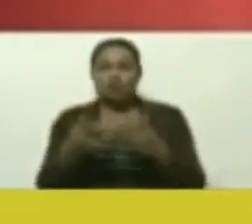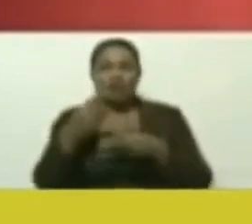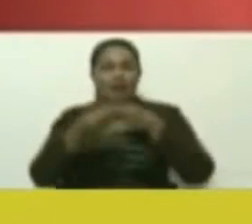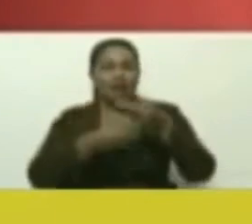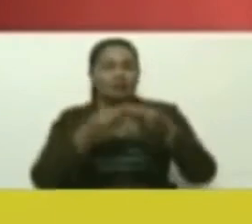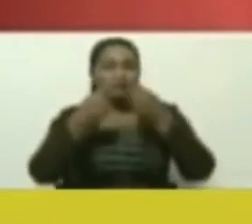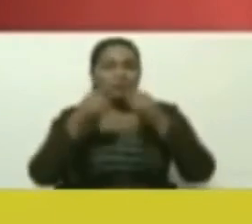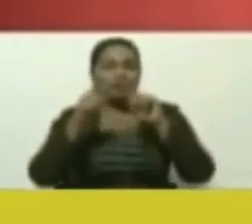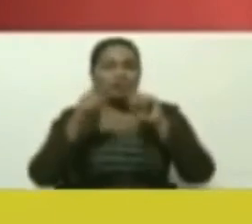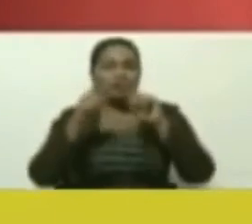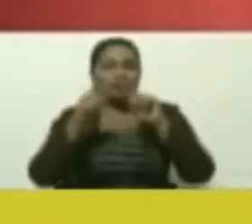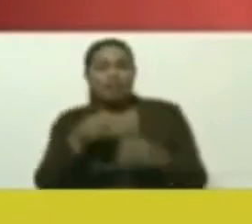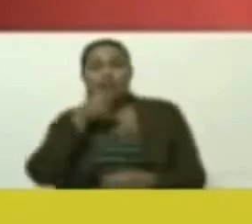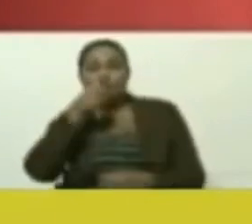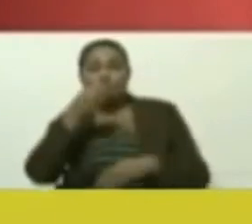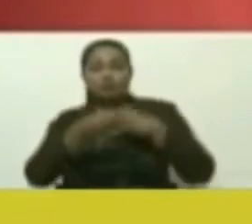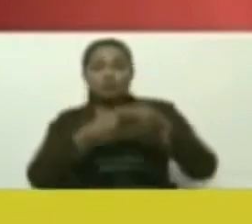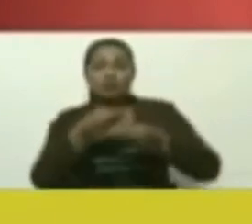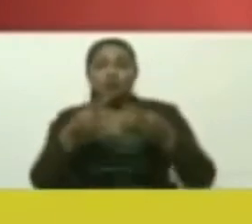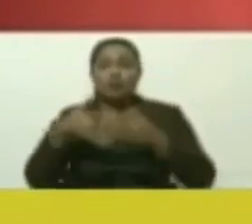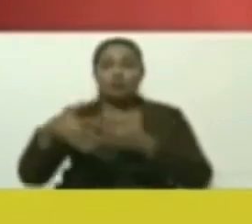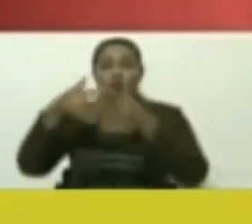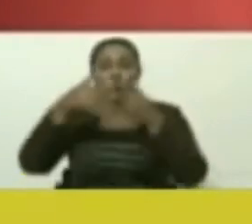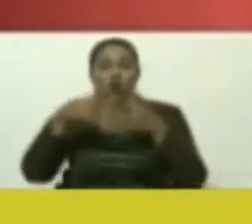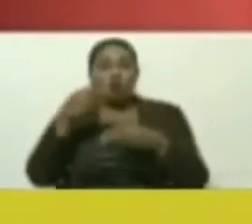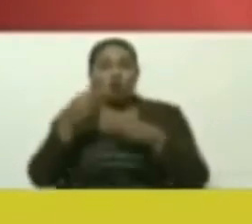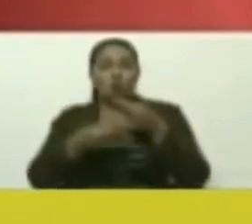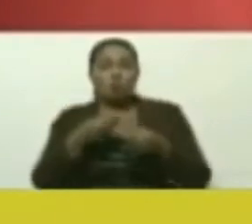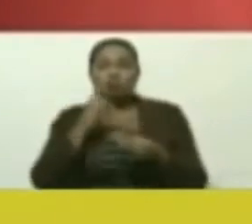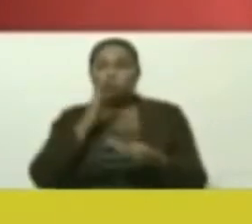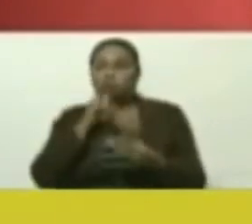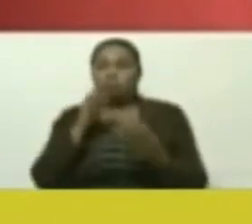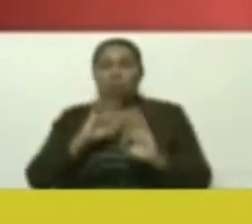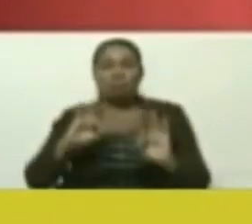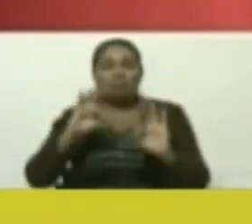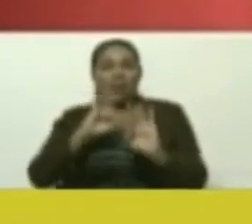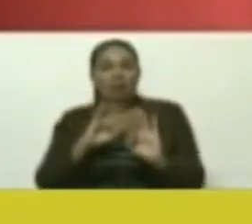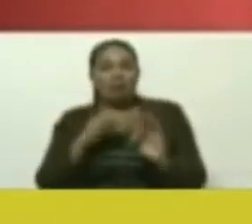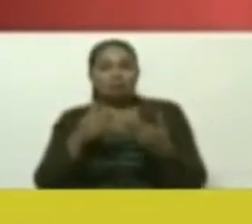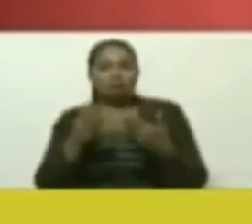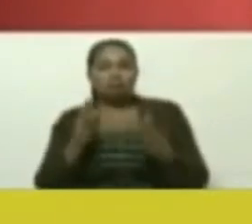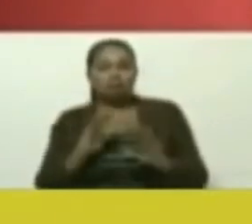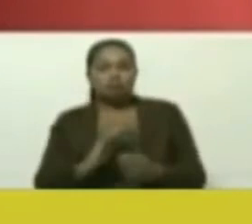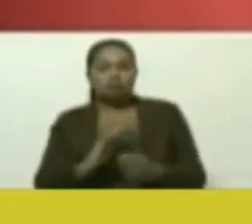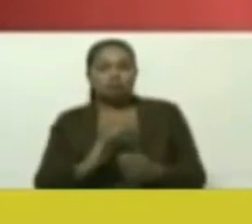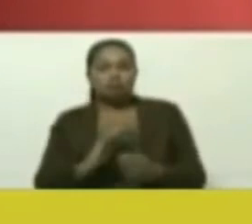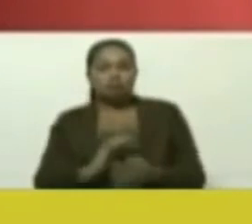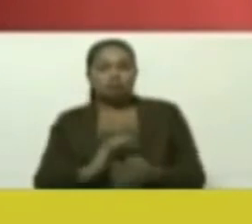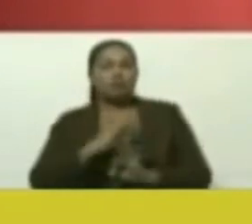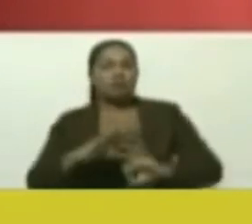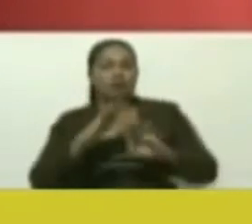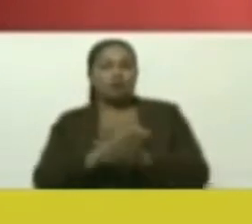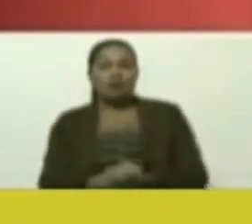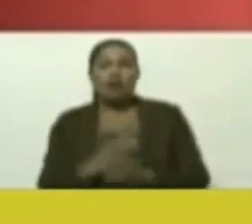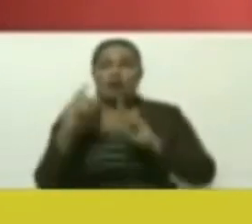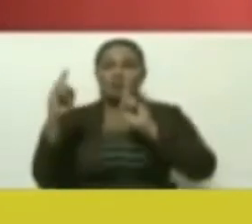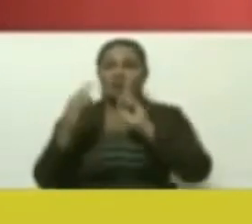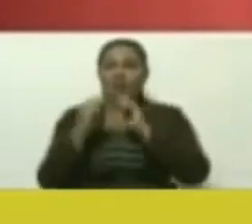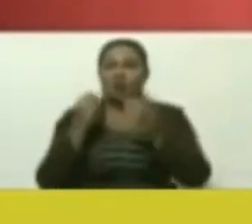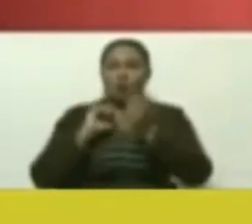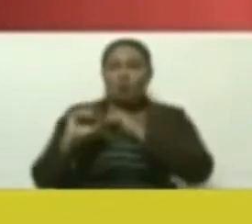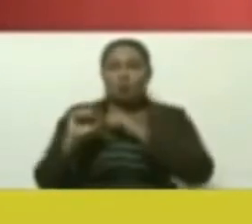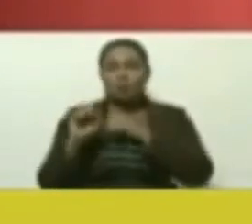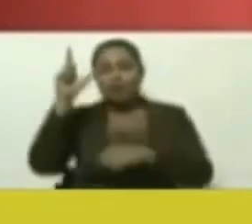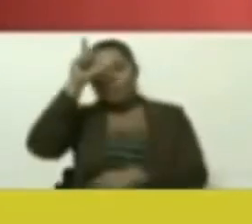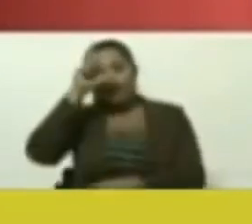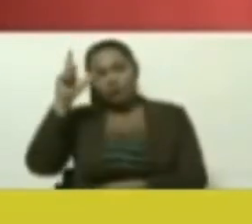in the United States, they have made several statements. They made several statements as if nothing